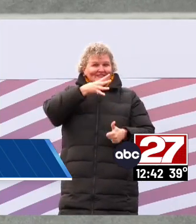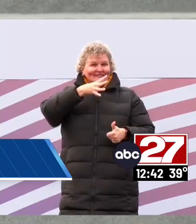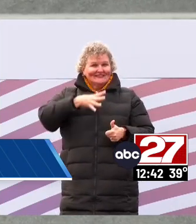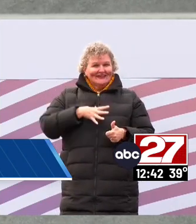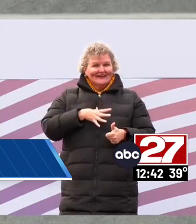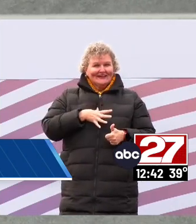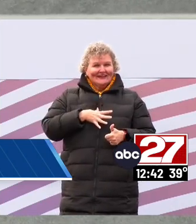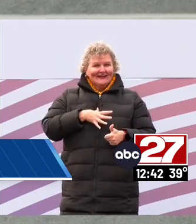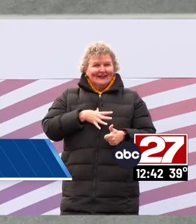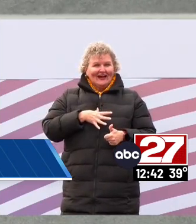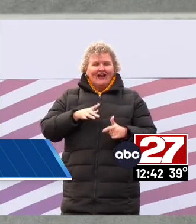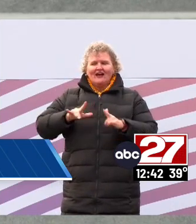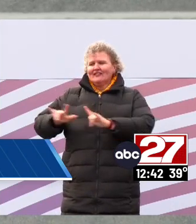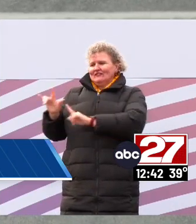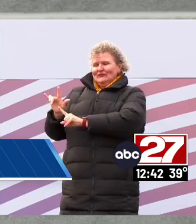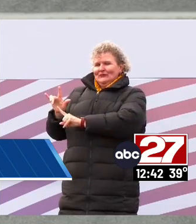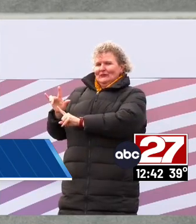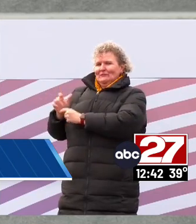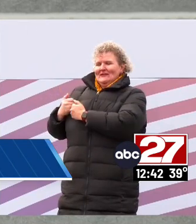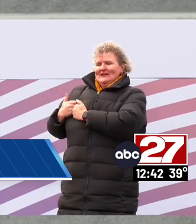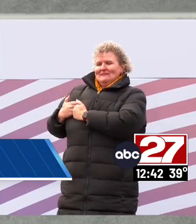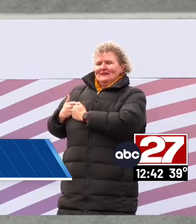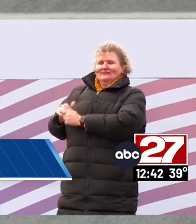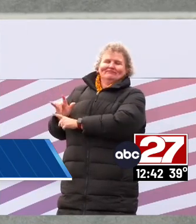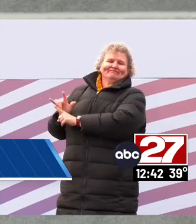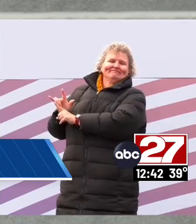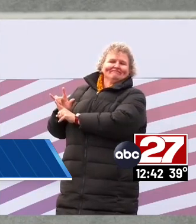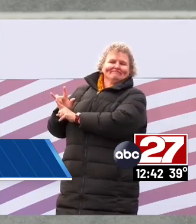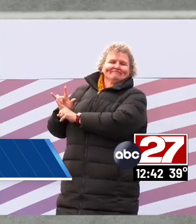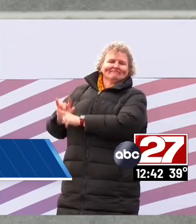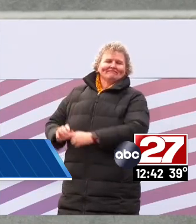I love you, babe. I love you.